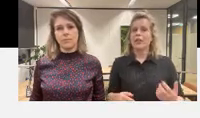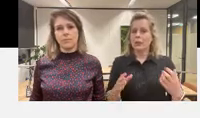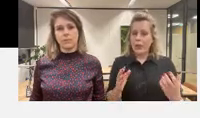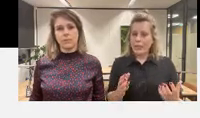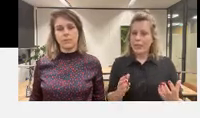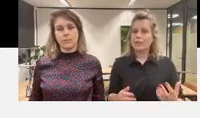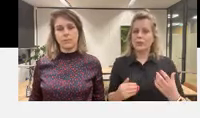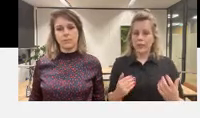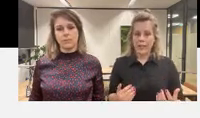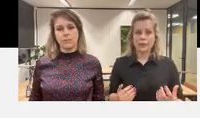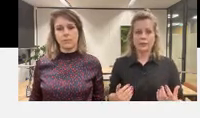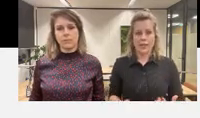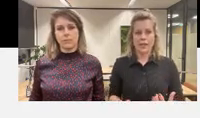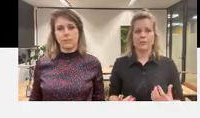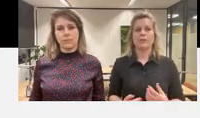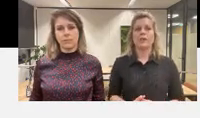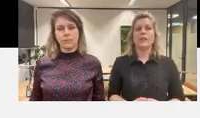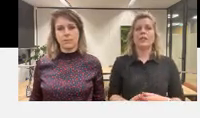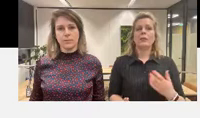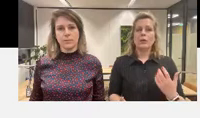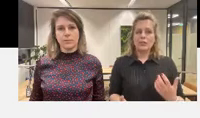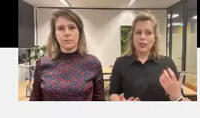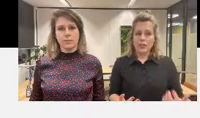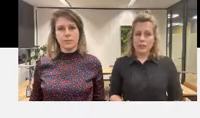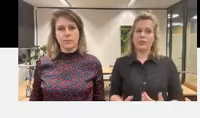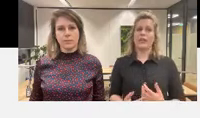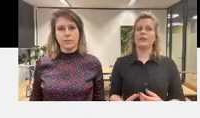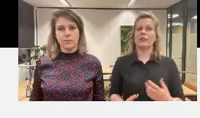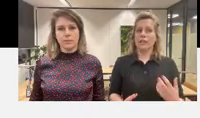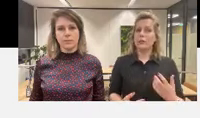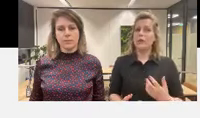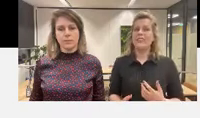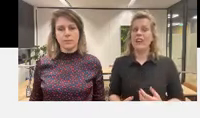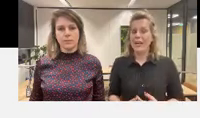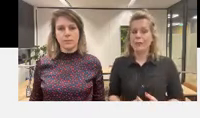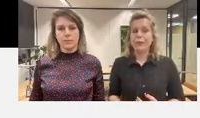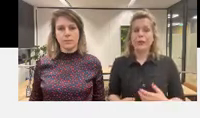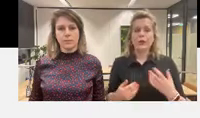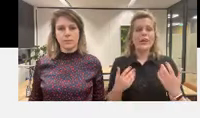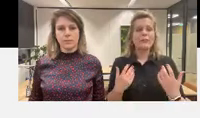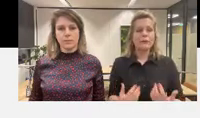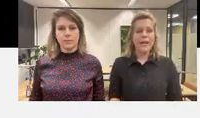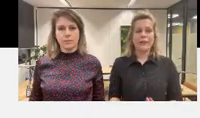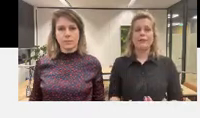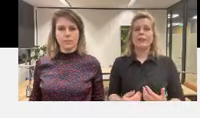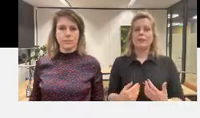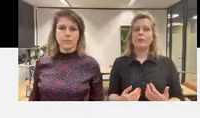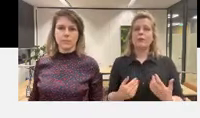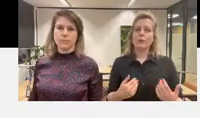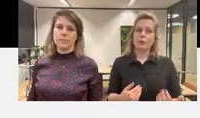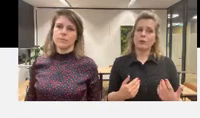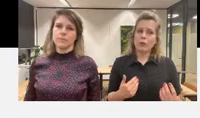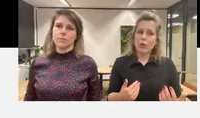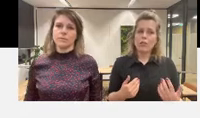years, waiting to the end of times. It was son Israel, then 25, who had fled